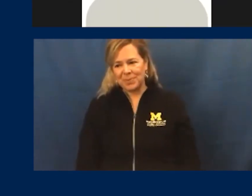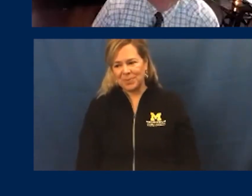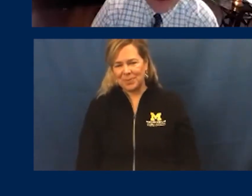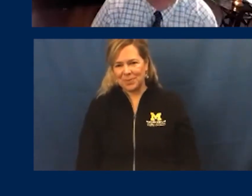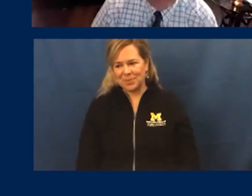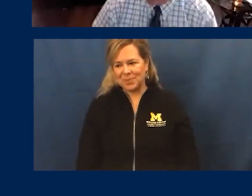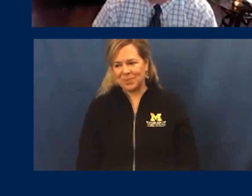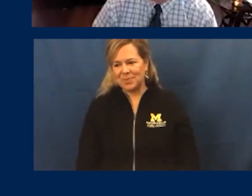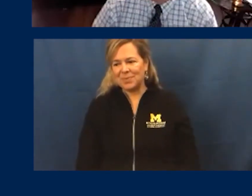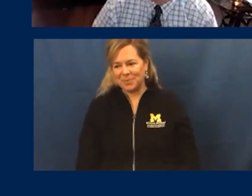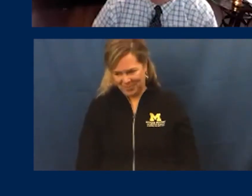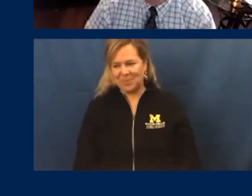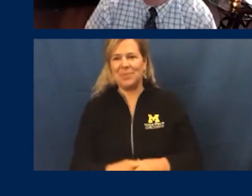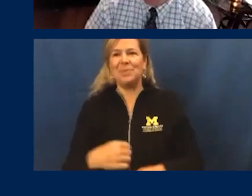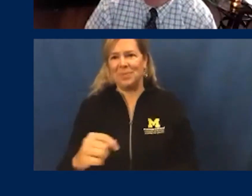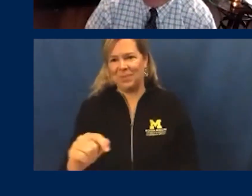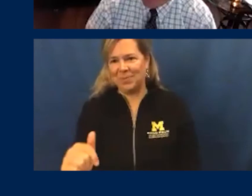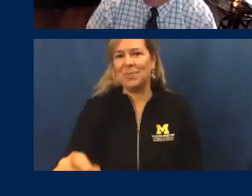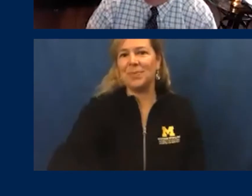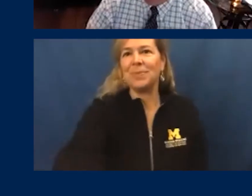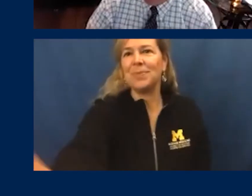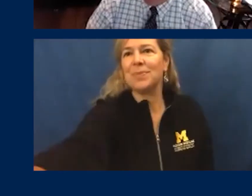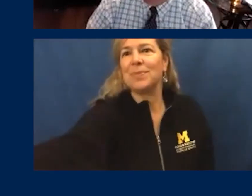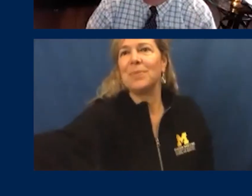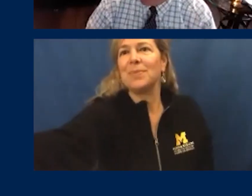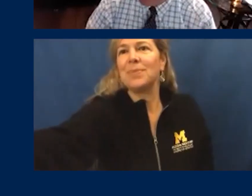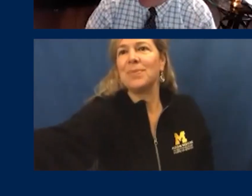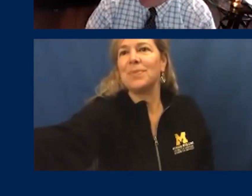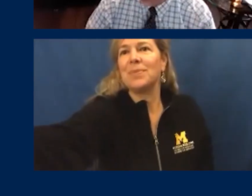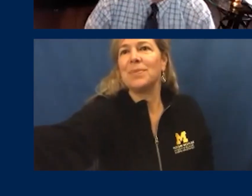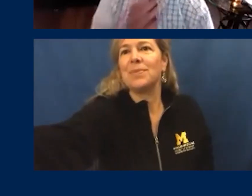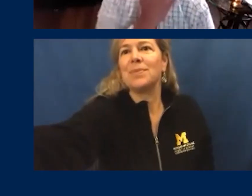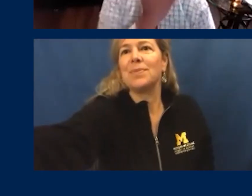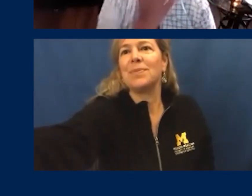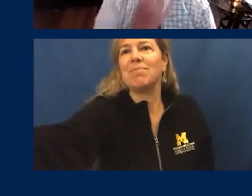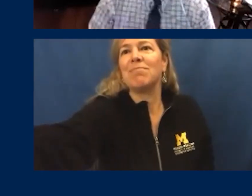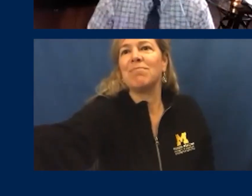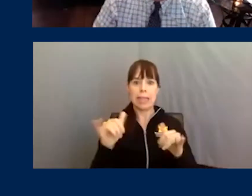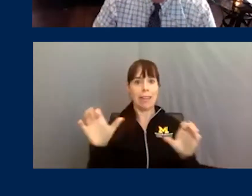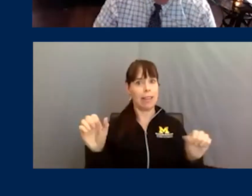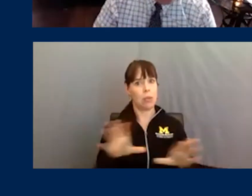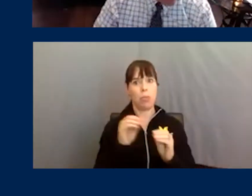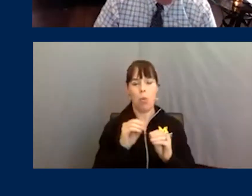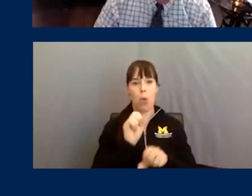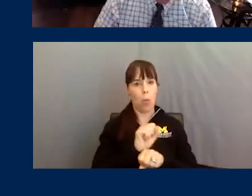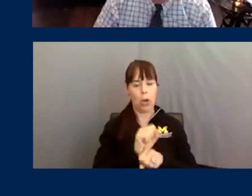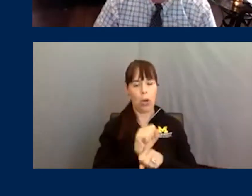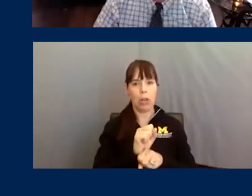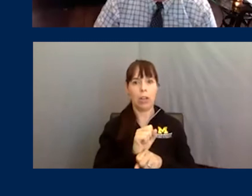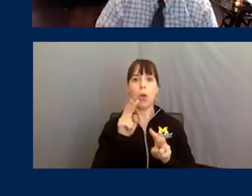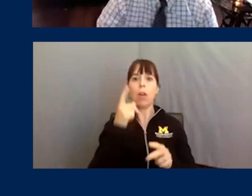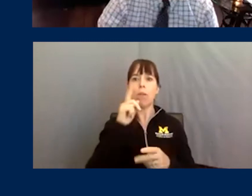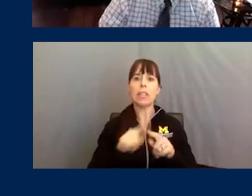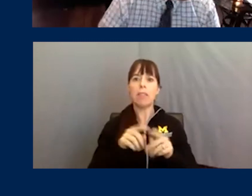Thank you both. And Frida does great work. However, we can still do more, and we look for opportunities